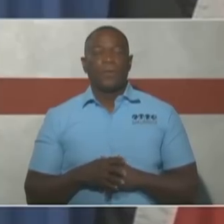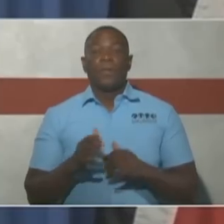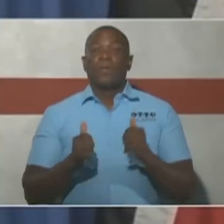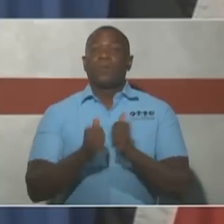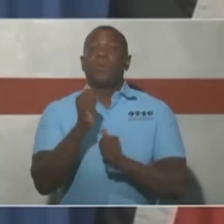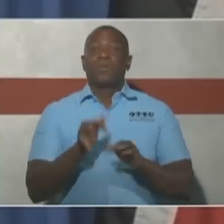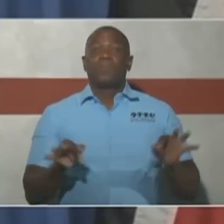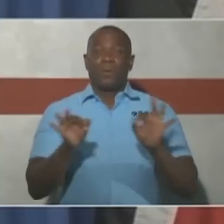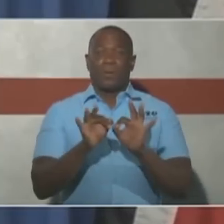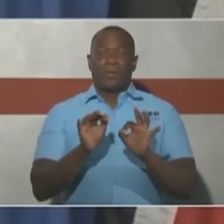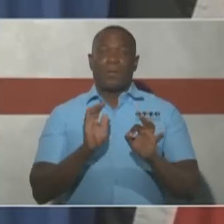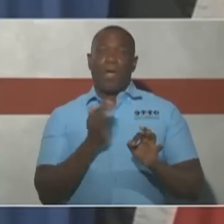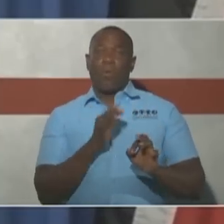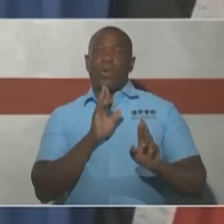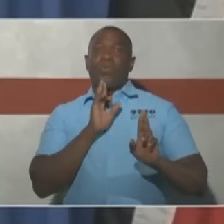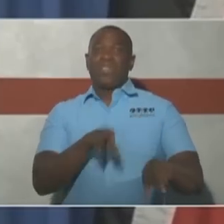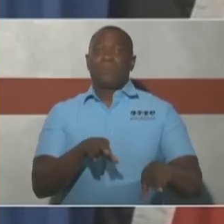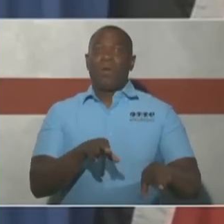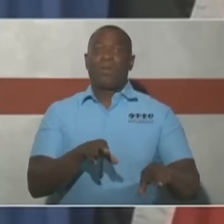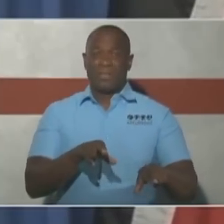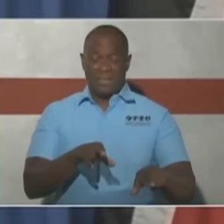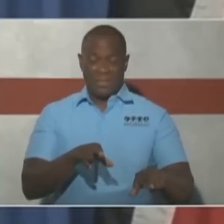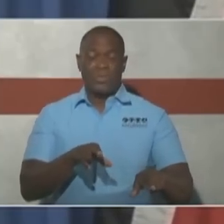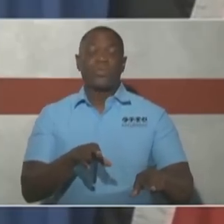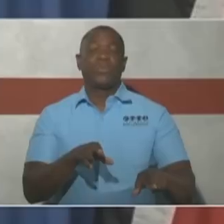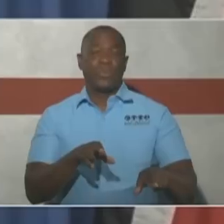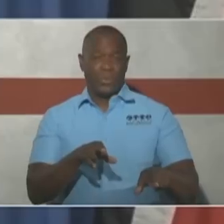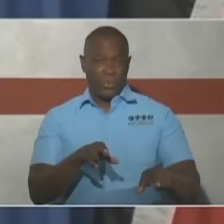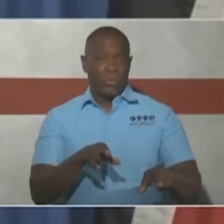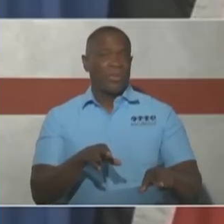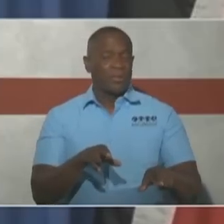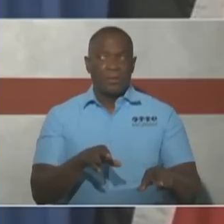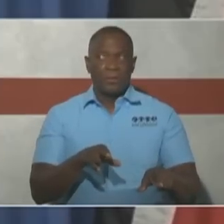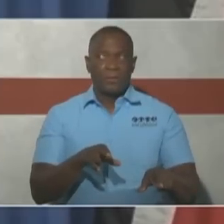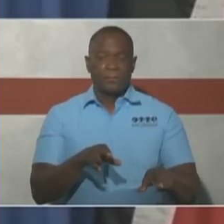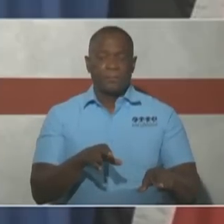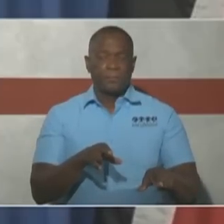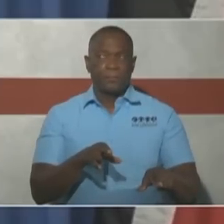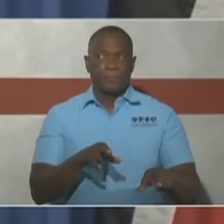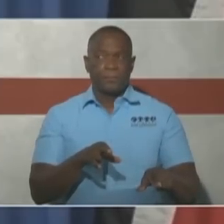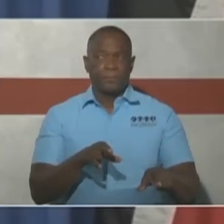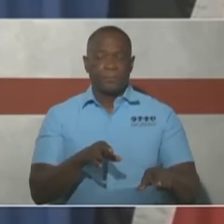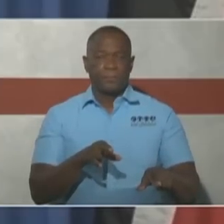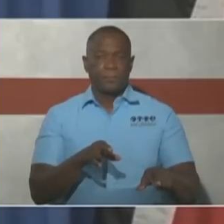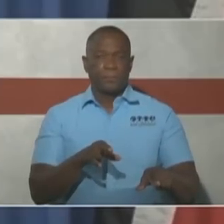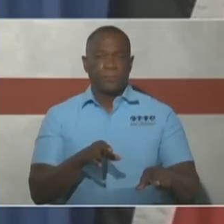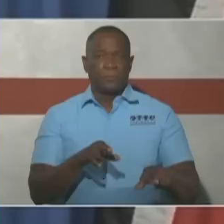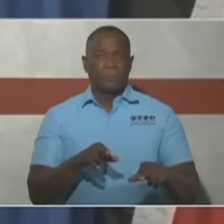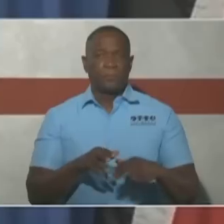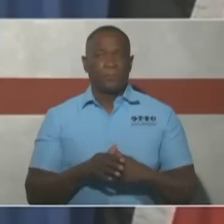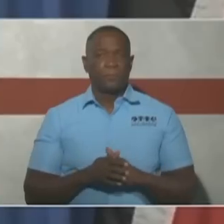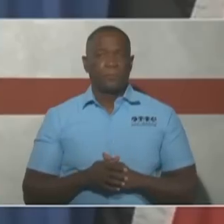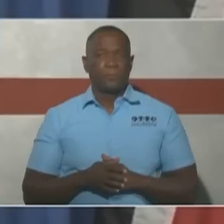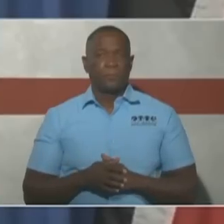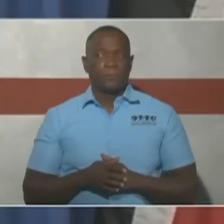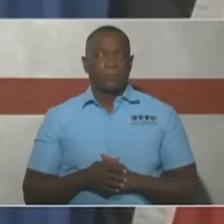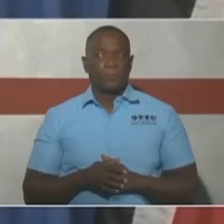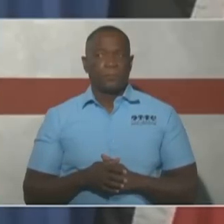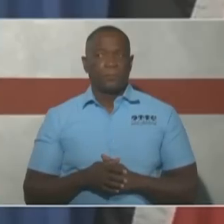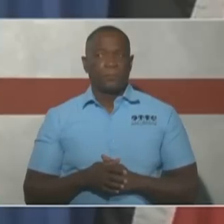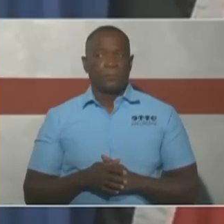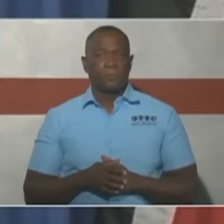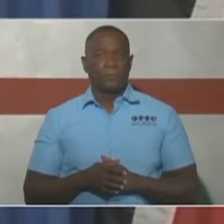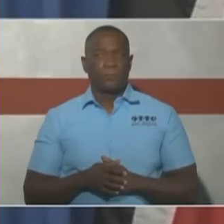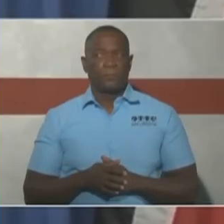in response, we had our medical staff, our public health specialists. And as head of the government, I want to reiterate